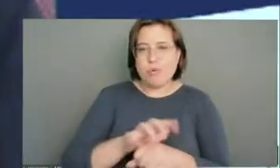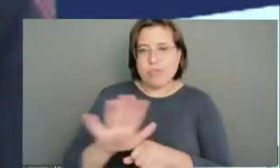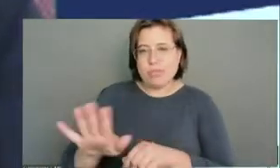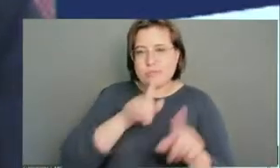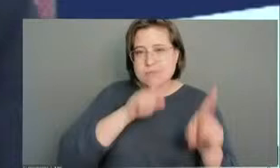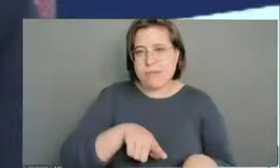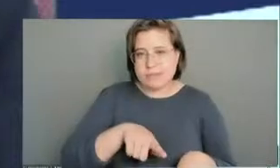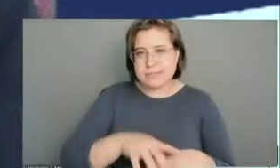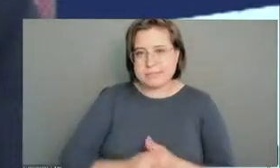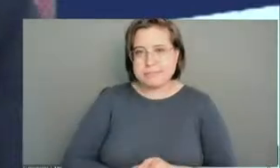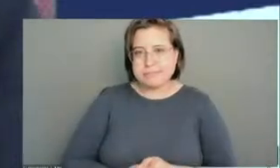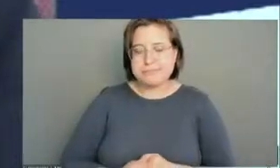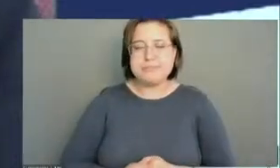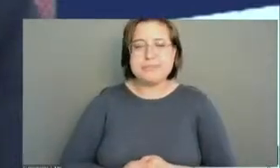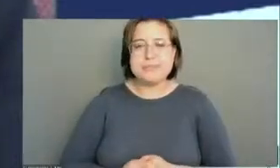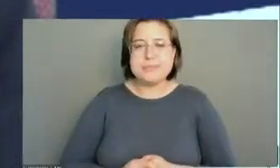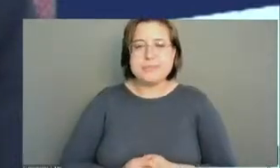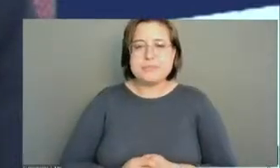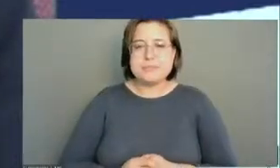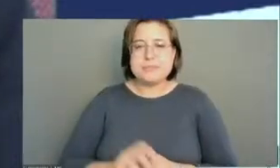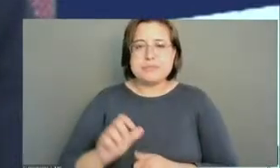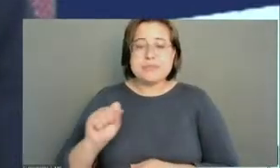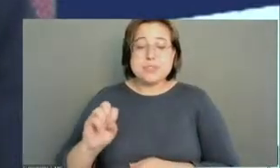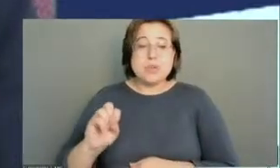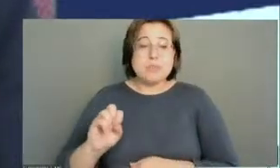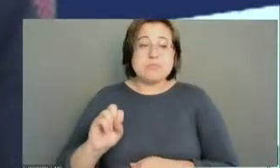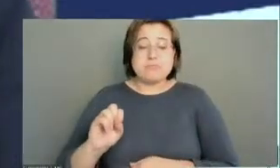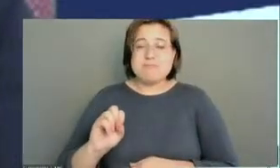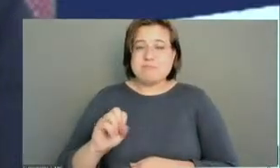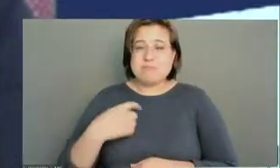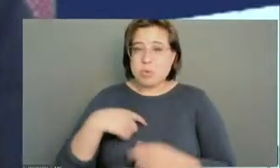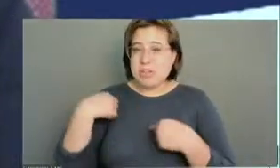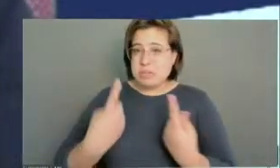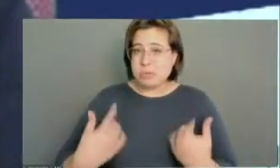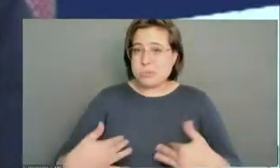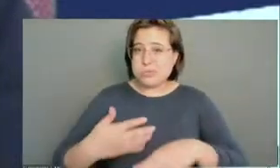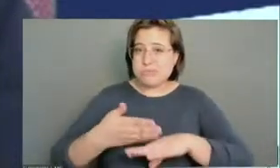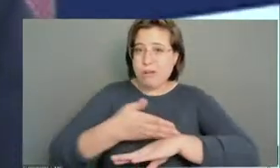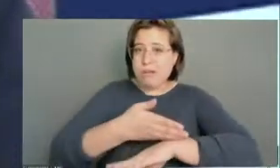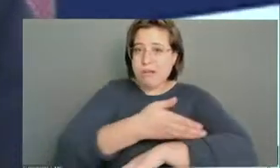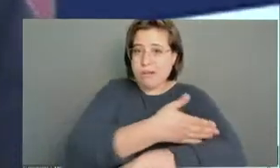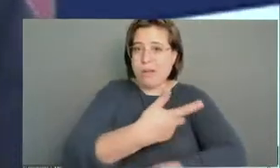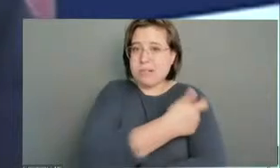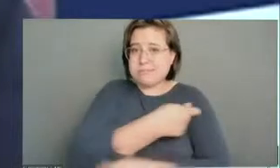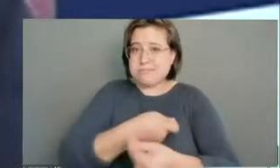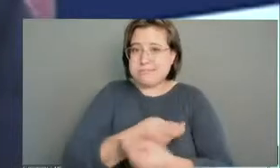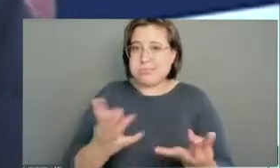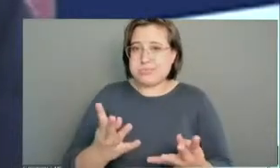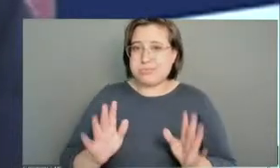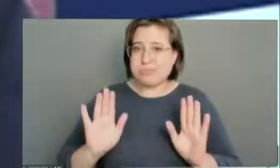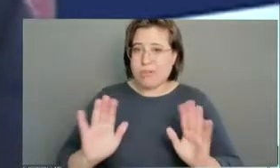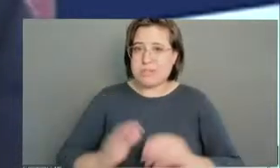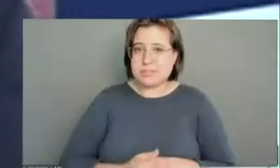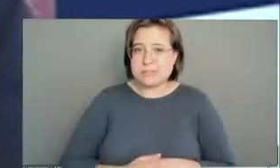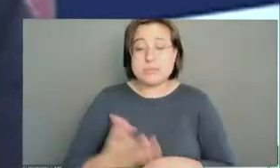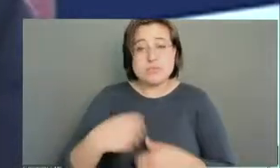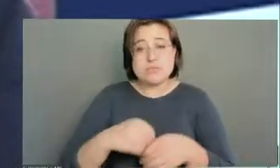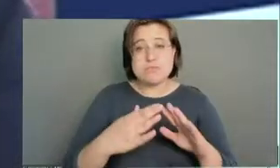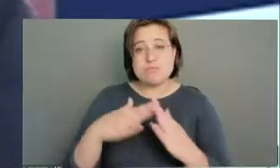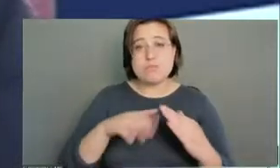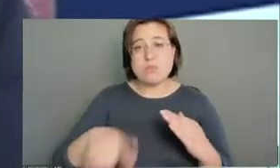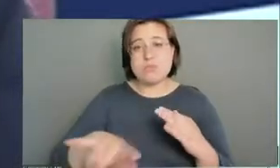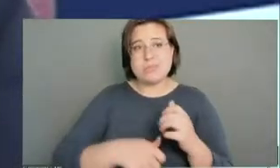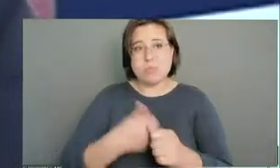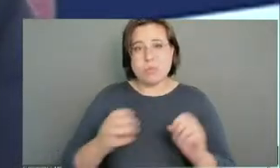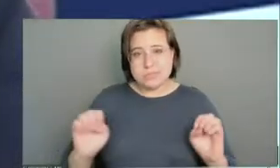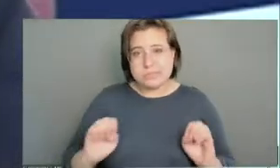So the administration has made notable progress in distributing vaccines around the country, including to the communities that most urgently